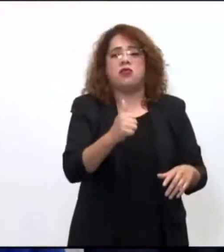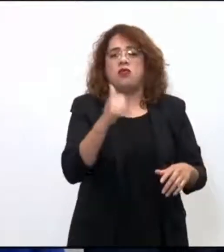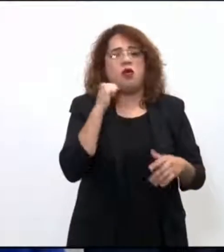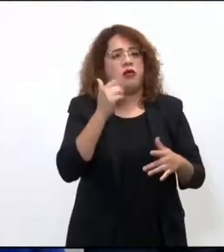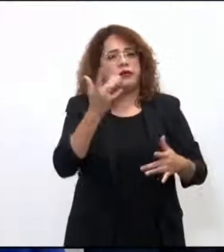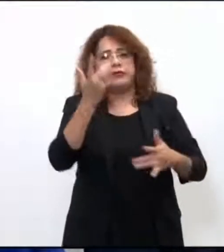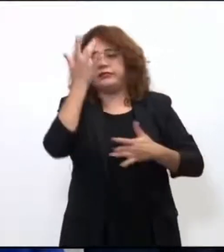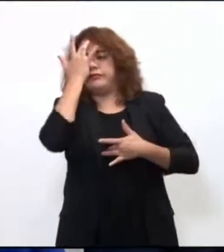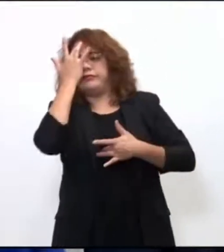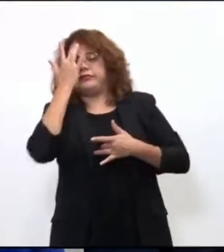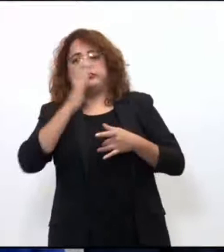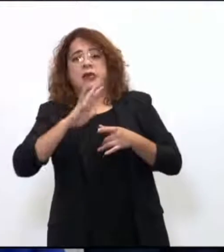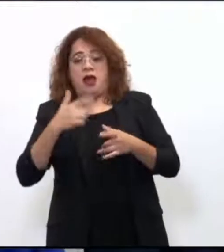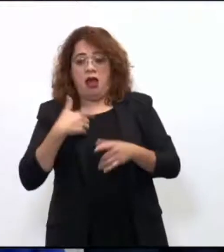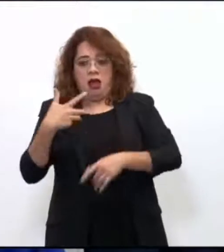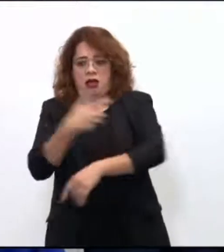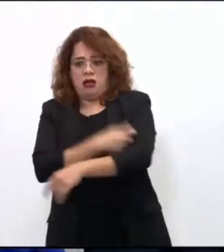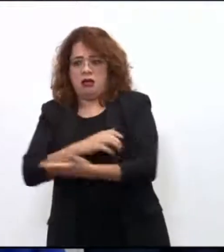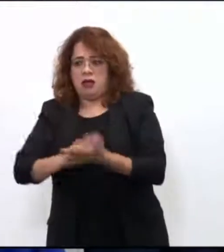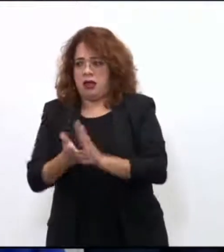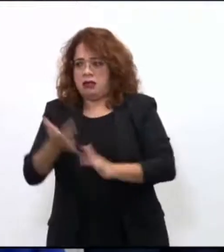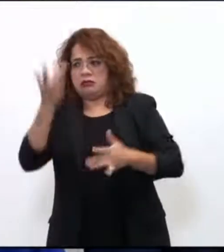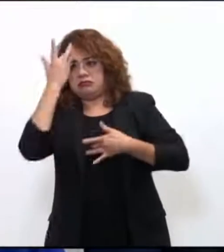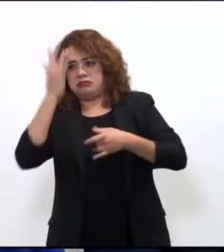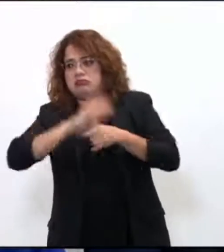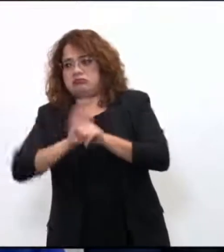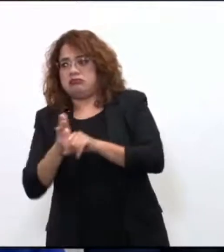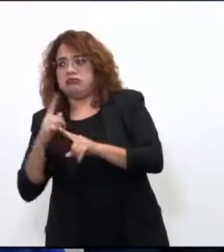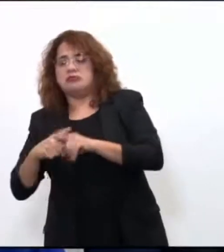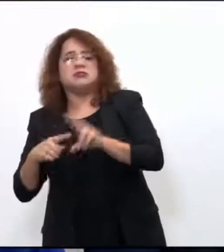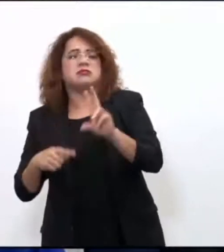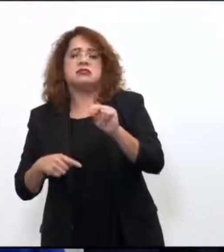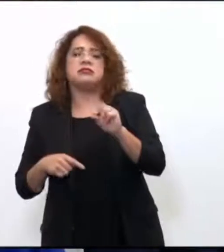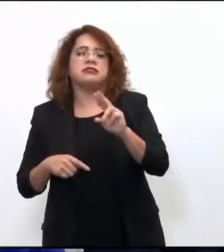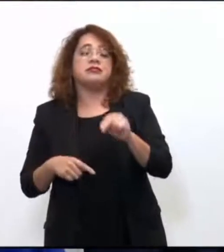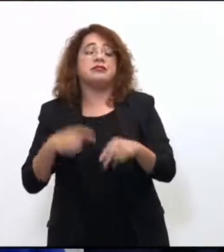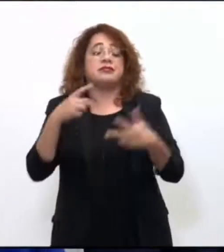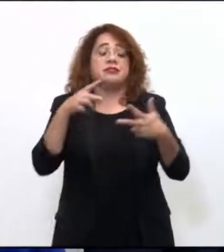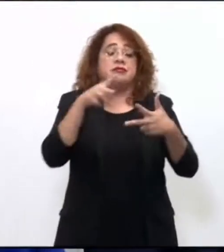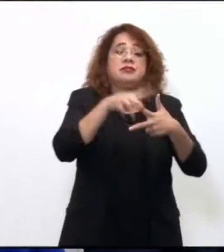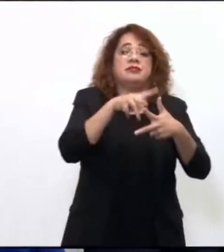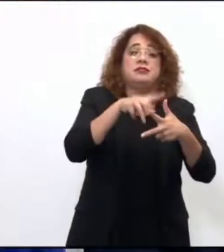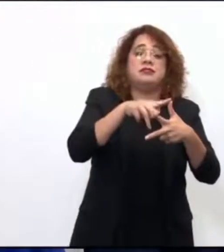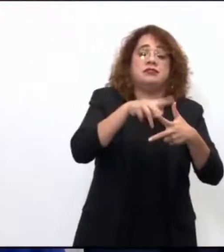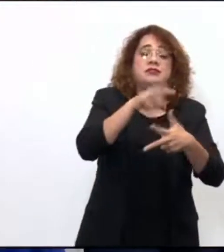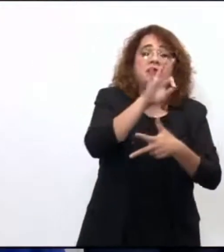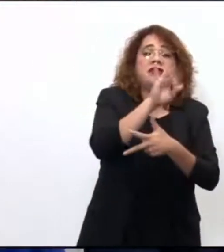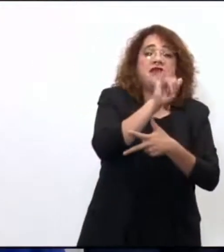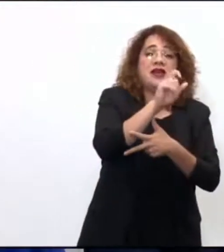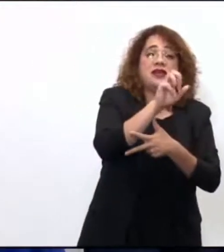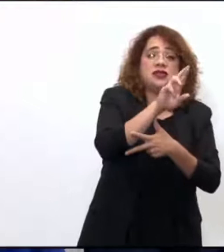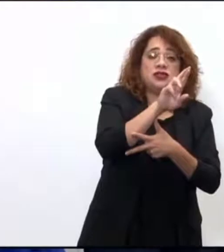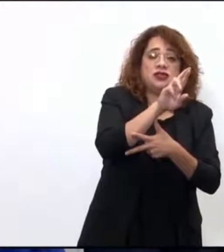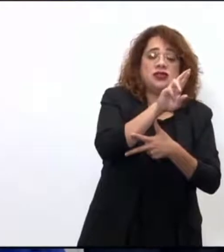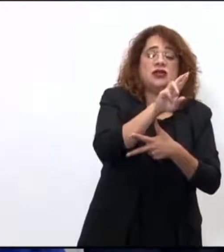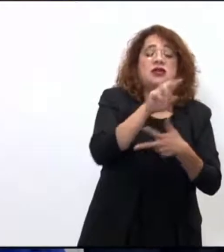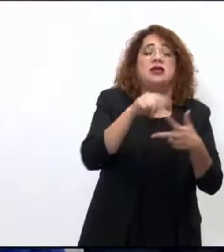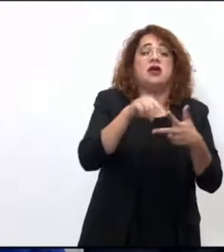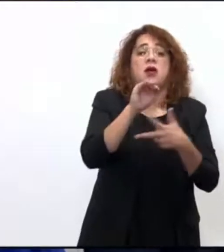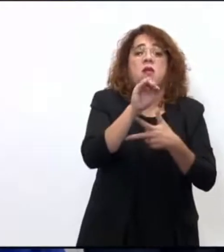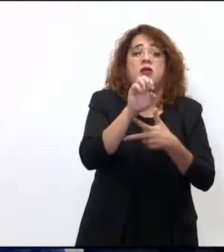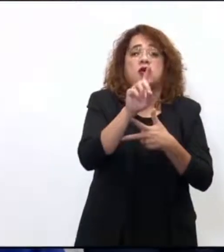COVID-19. The Pfizer and Moderna vaccines are a 2-dose regimen. It's important that you receive both